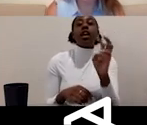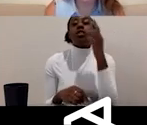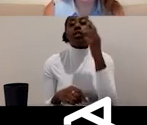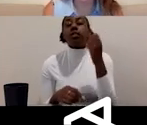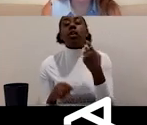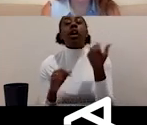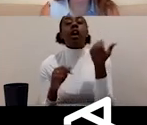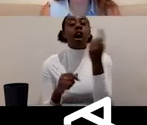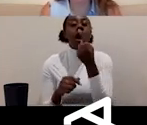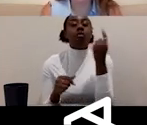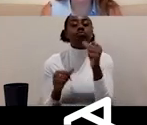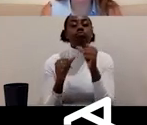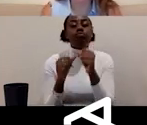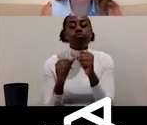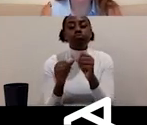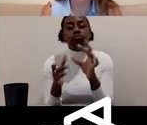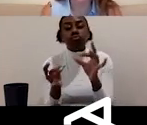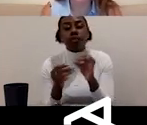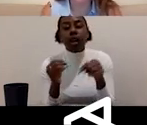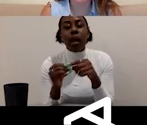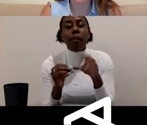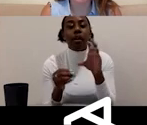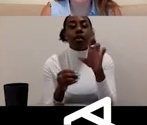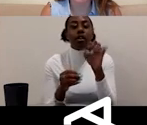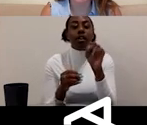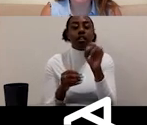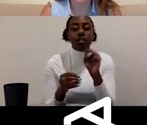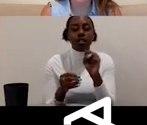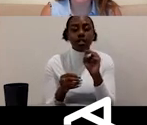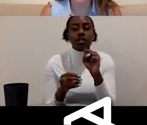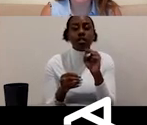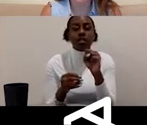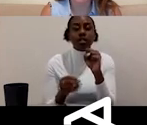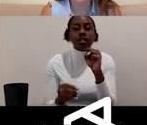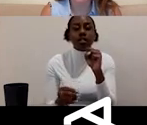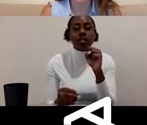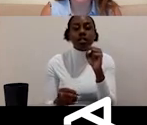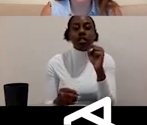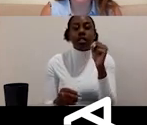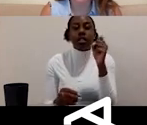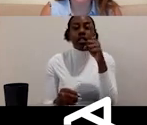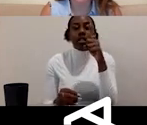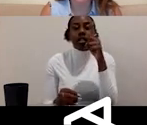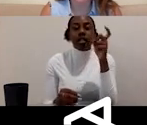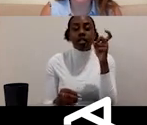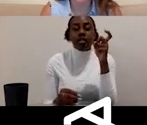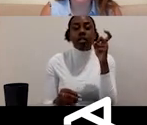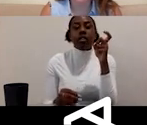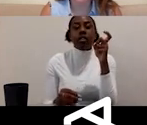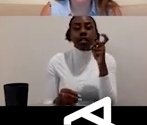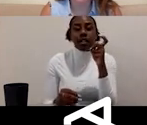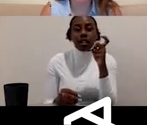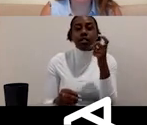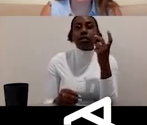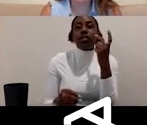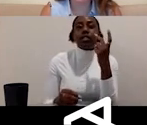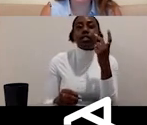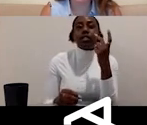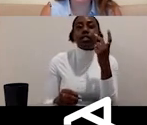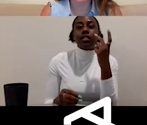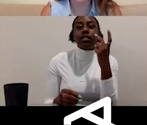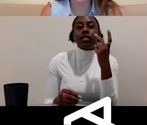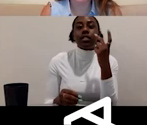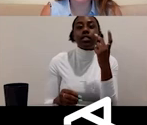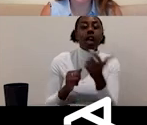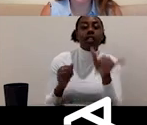just as we've seen this year, the attack at the nation's capital has been used to justify policing, to justify surveillance,